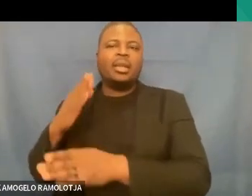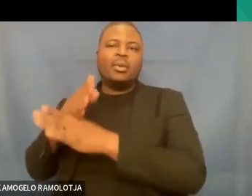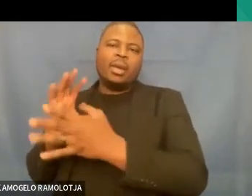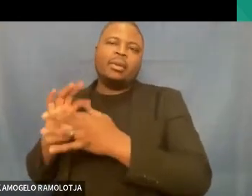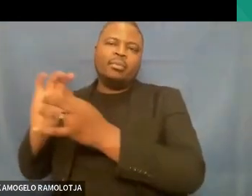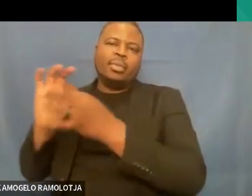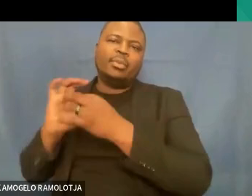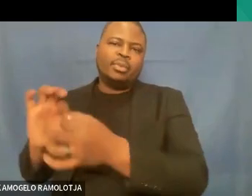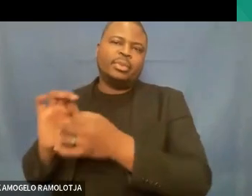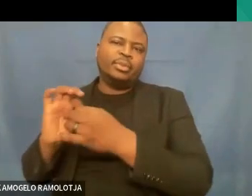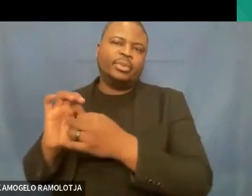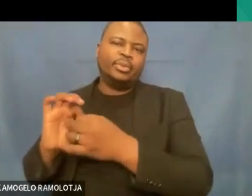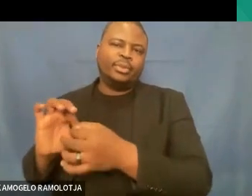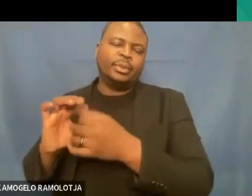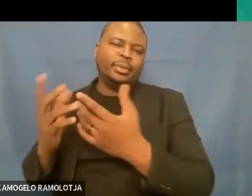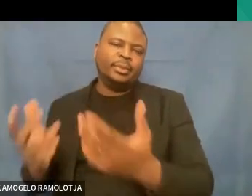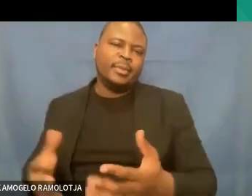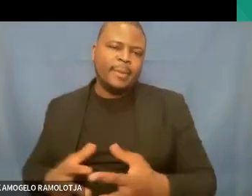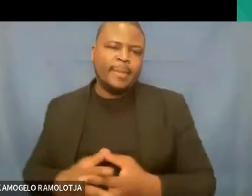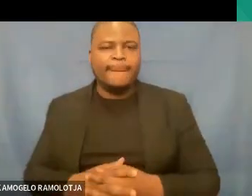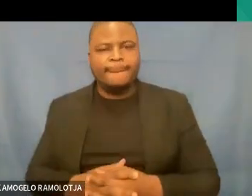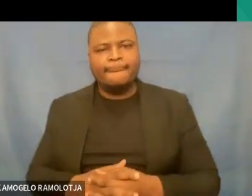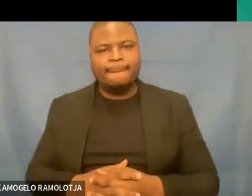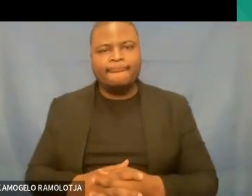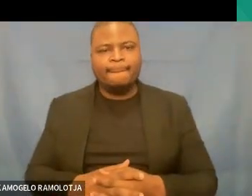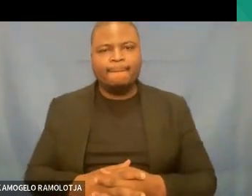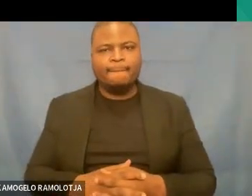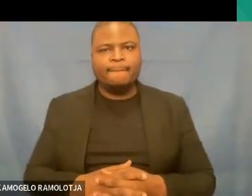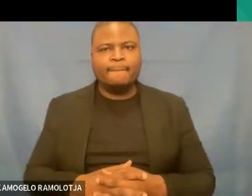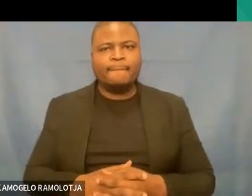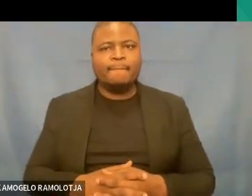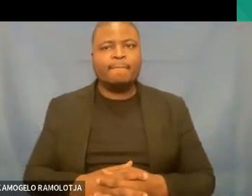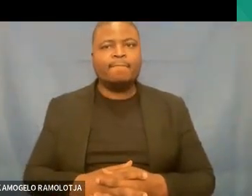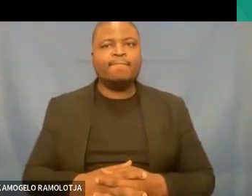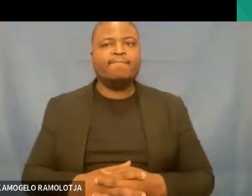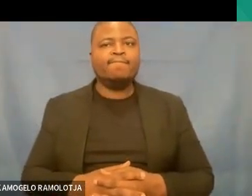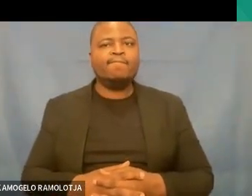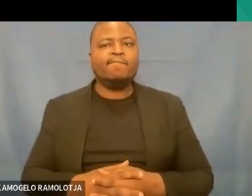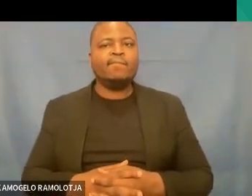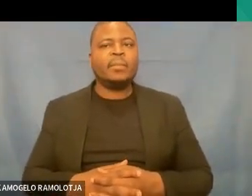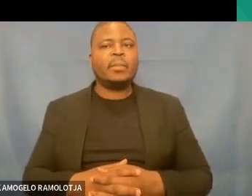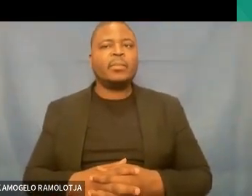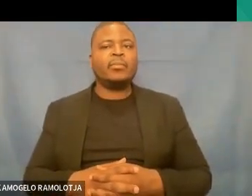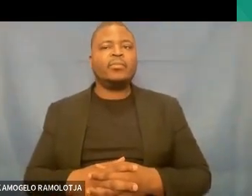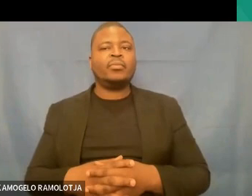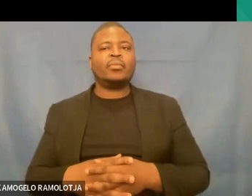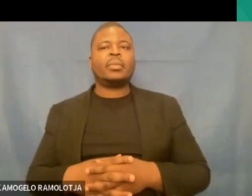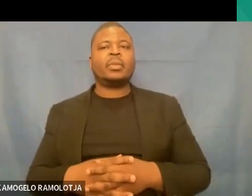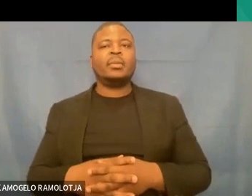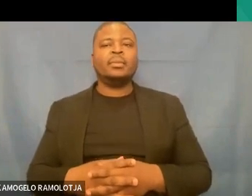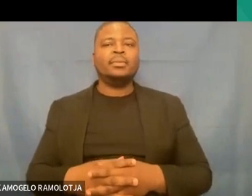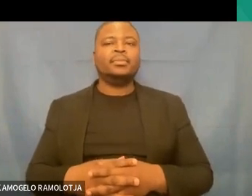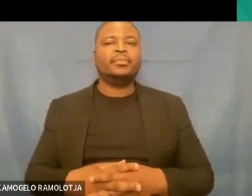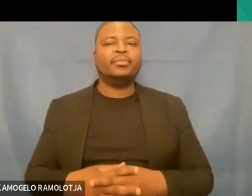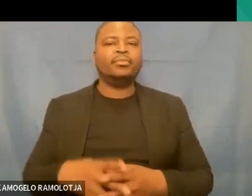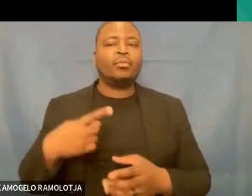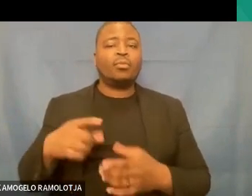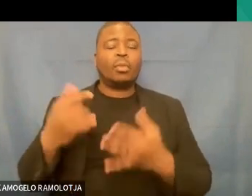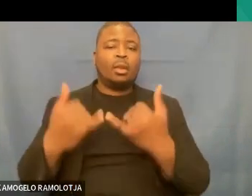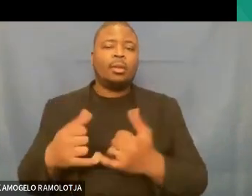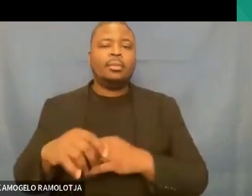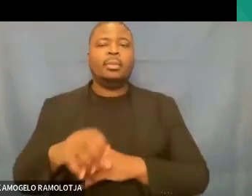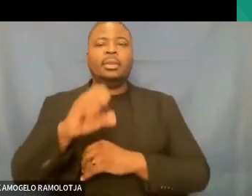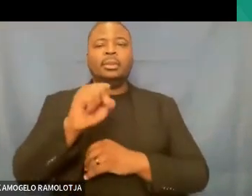these challenges faced by young people. At this point, I'll also highlight that SANAC has already started working